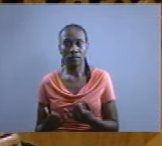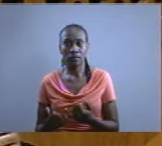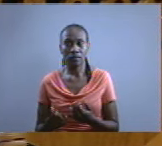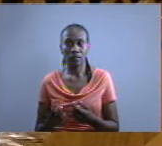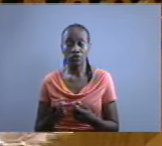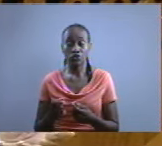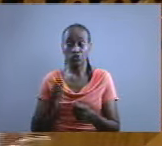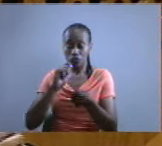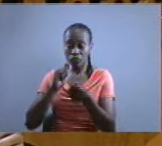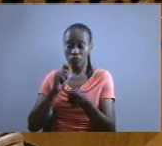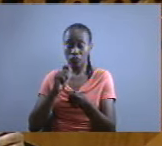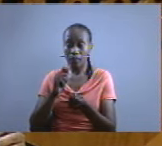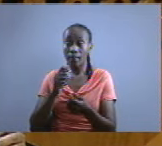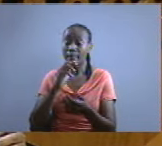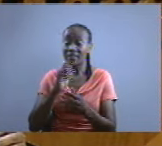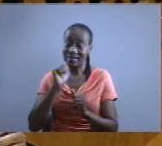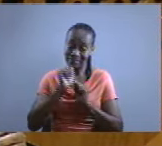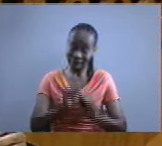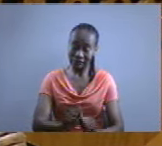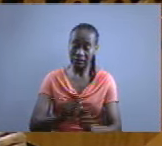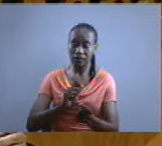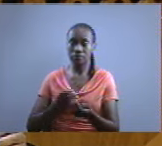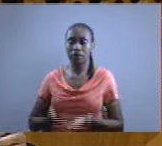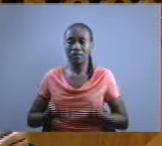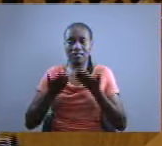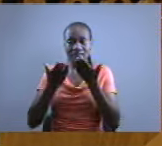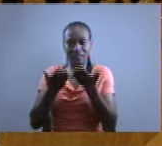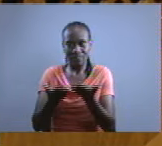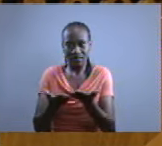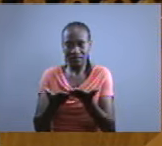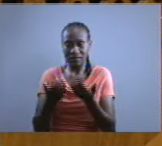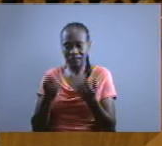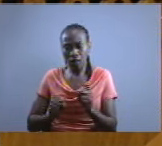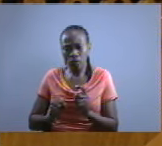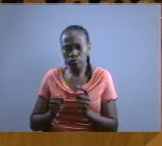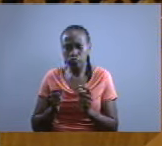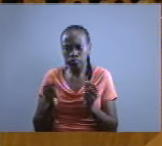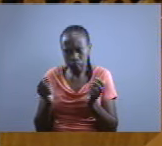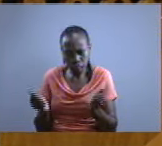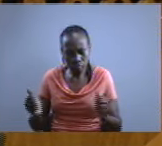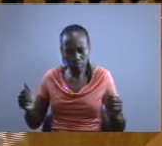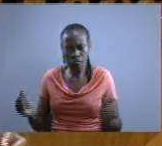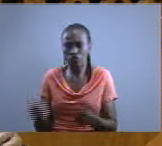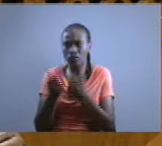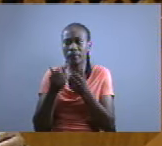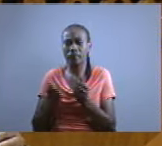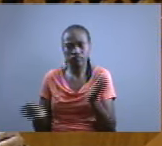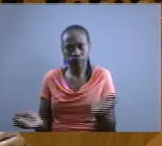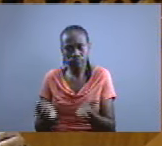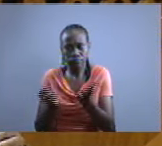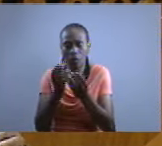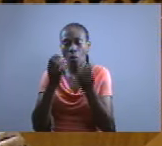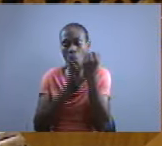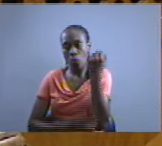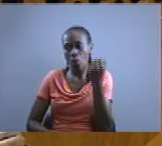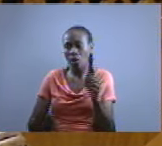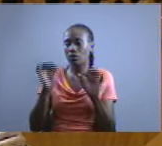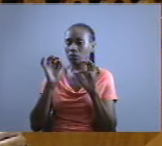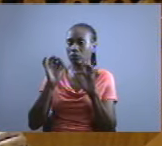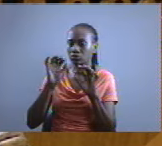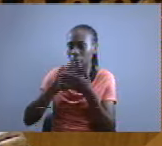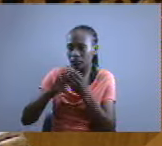revitalization of its services and provide innovative and affordable bank solutions to the poor communities